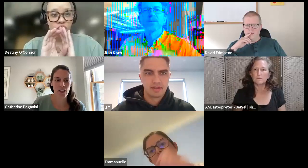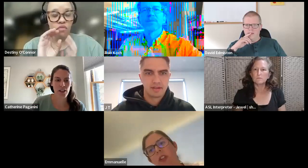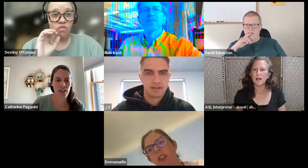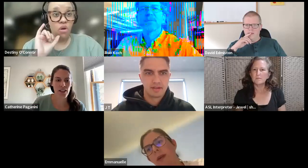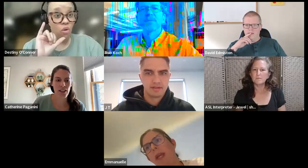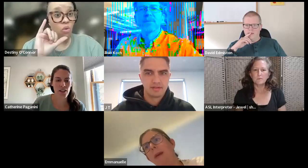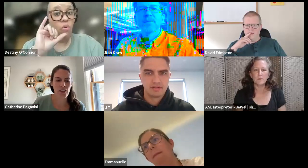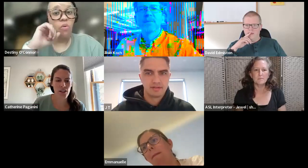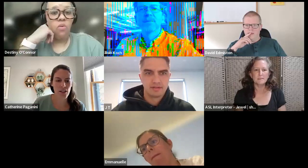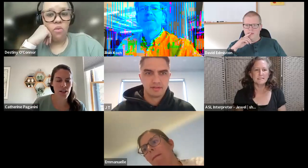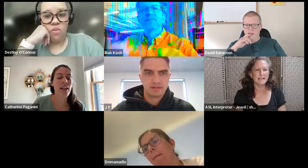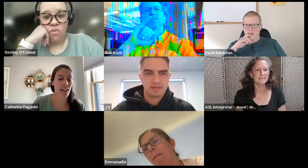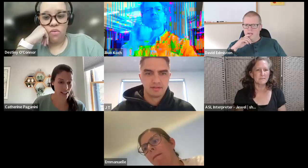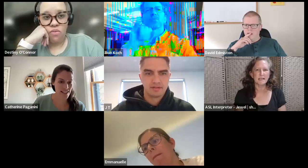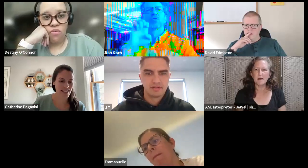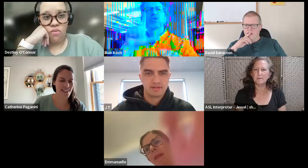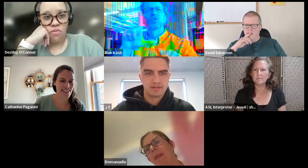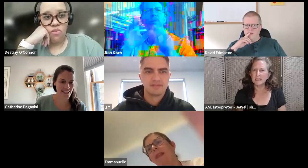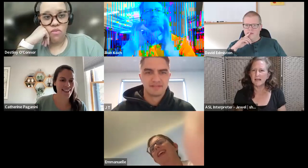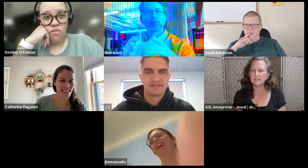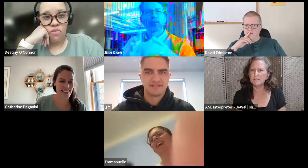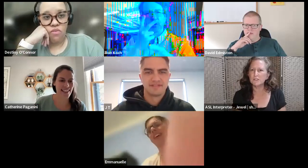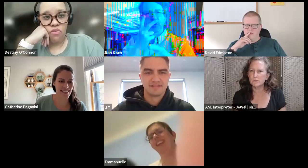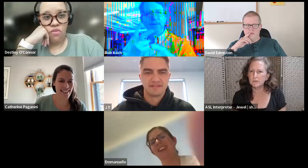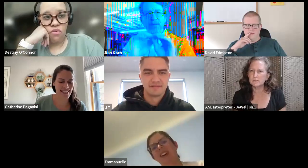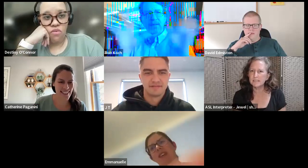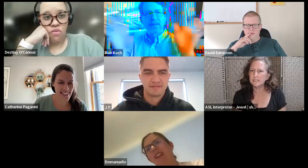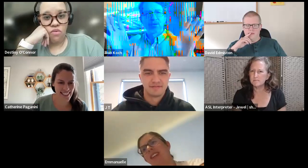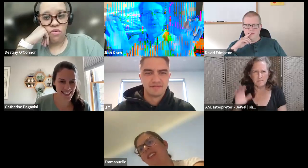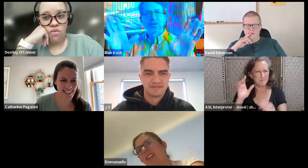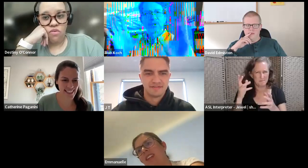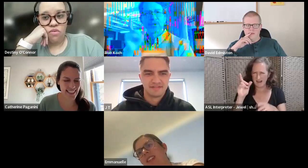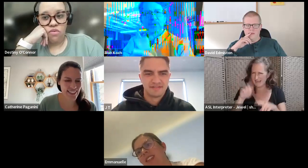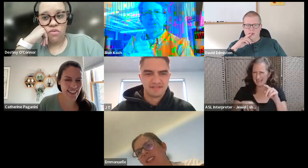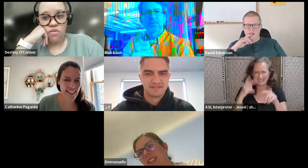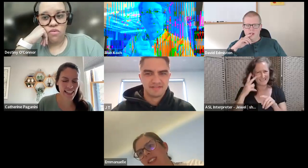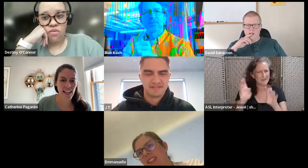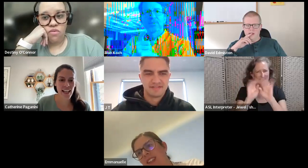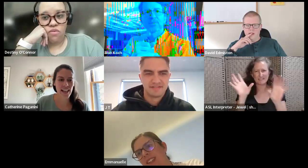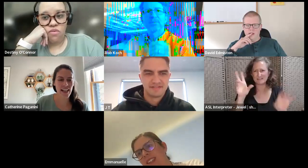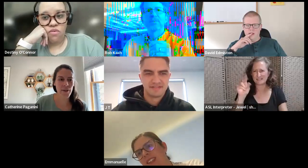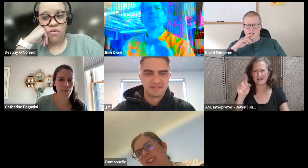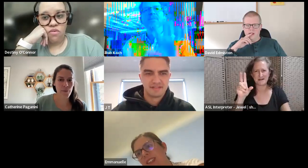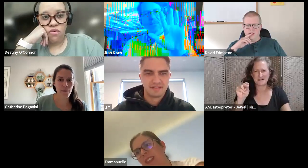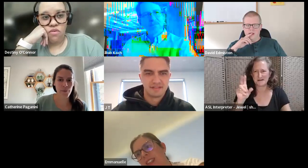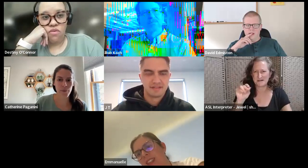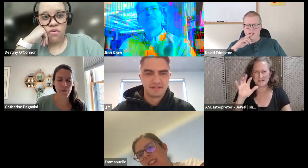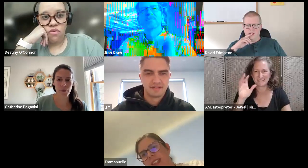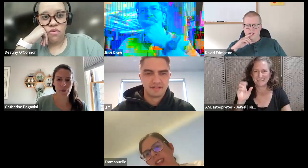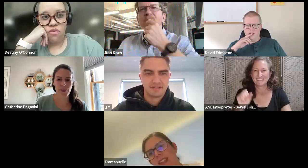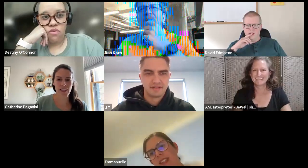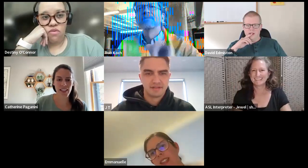Hi, do you see me? Yes. Over. Okay.